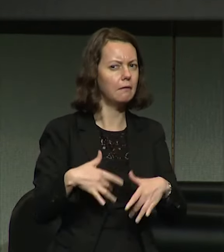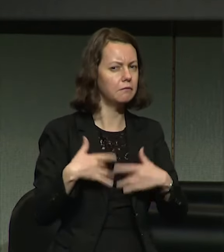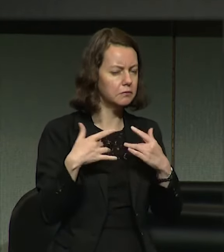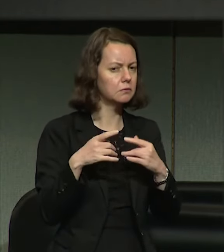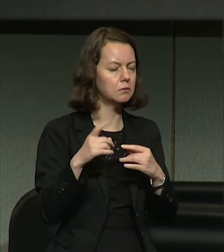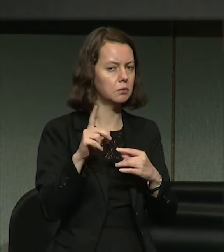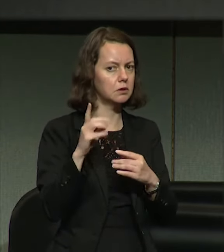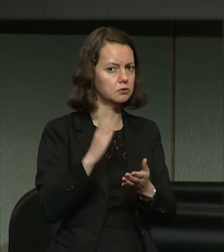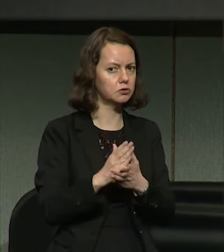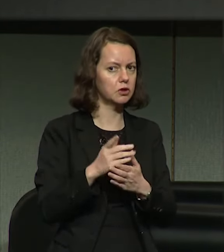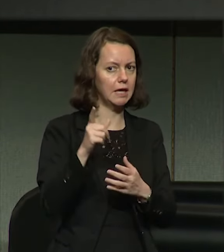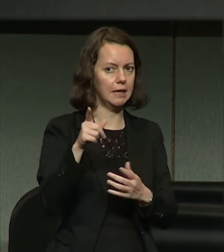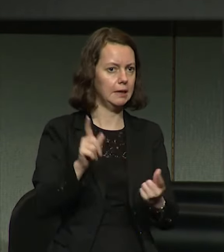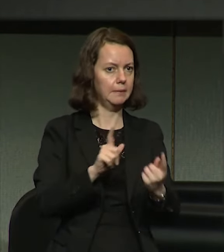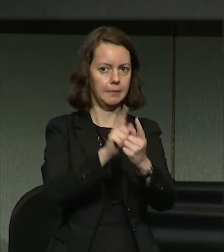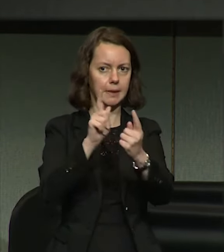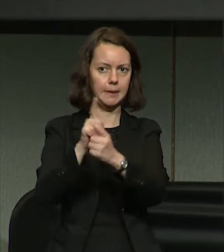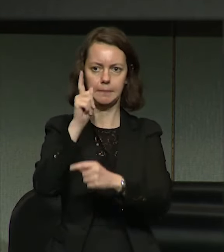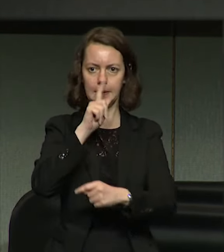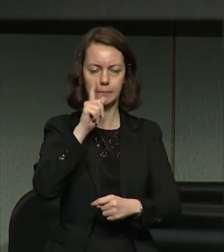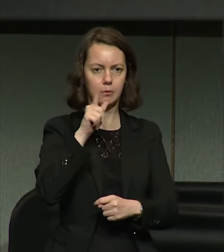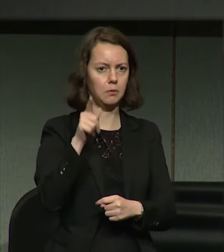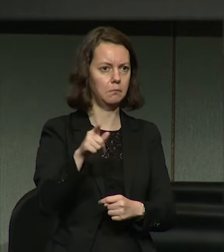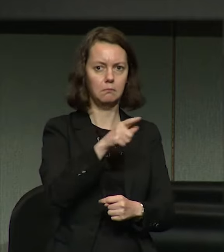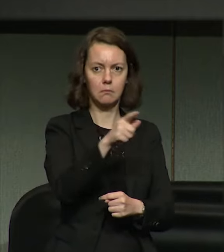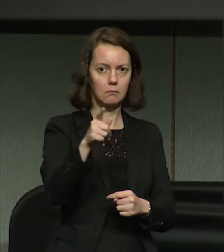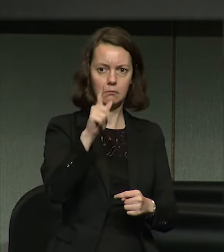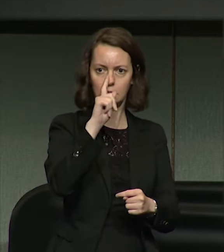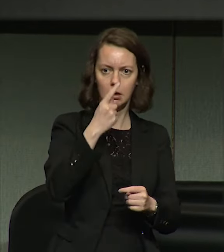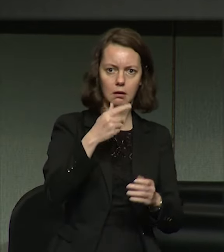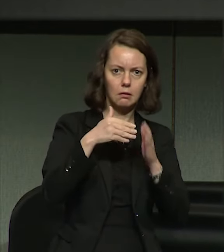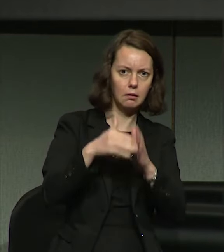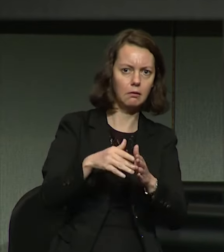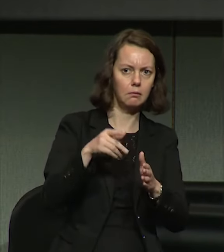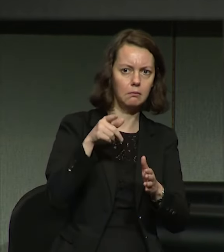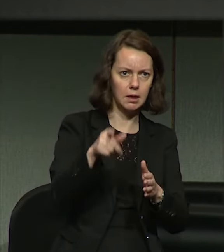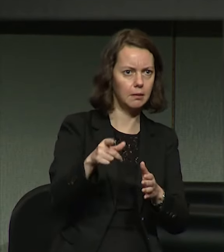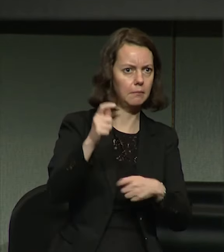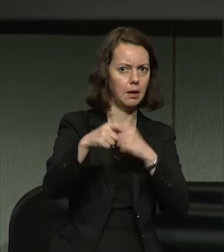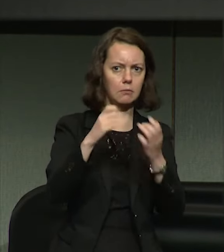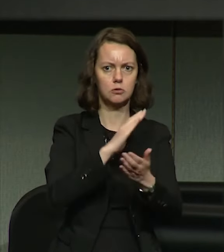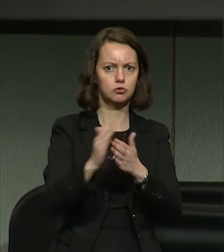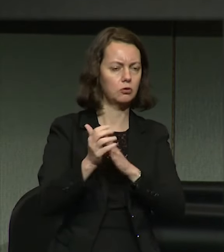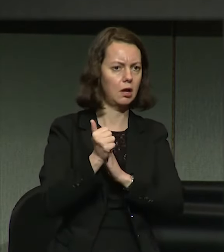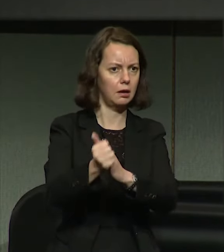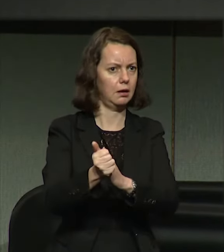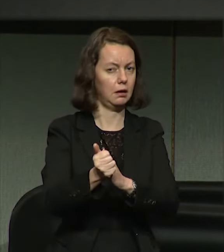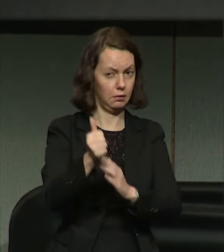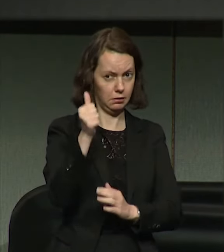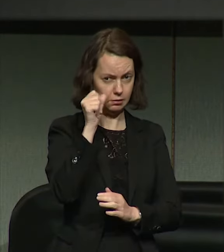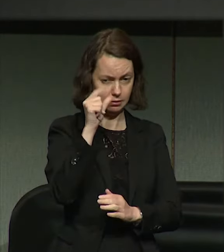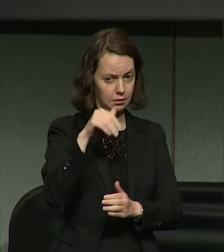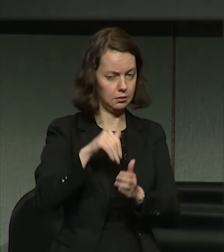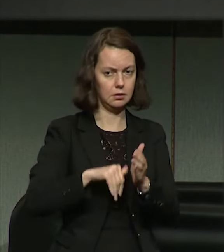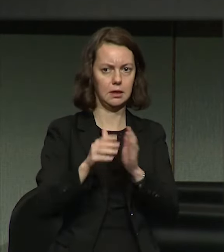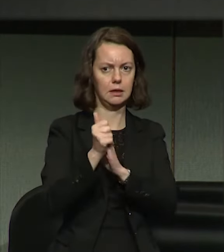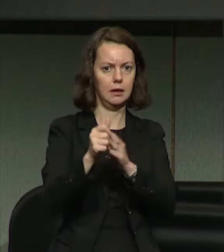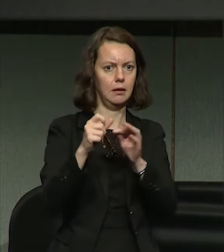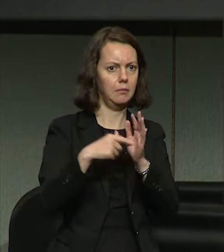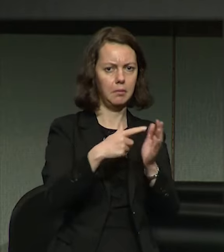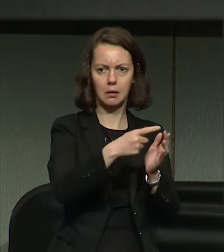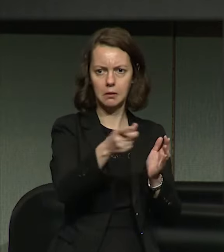because the people he encountered simply didn't have the capacity to embrace the leadership skills he had to offer. Maybe this